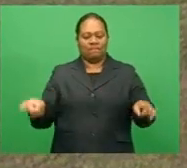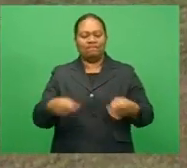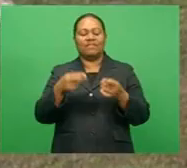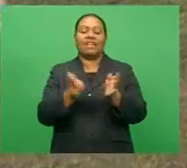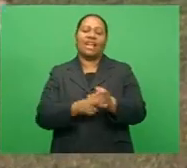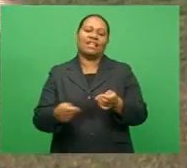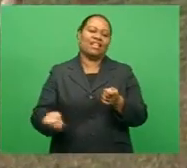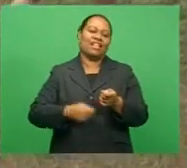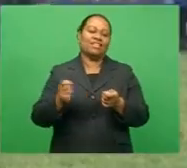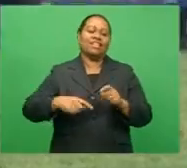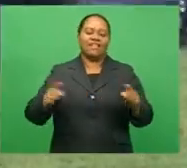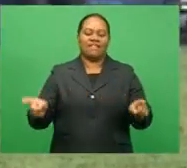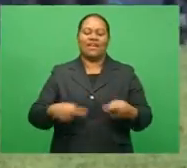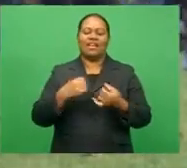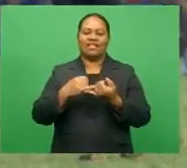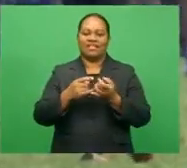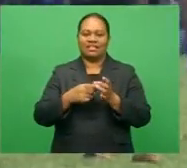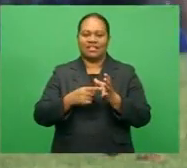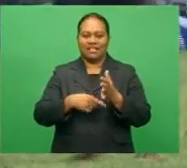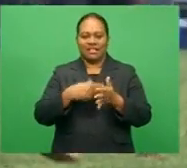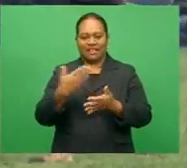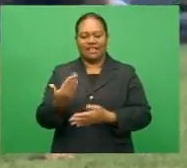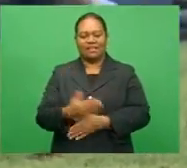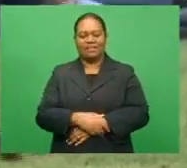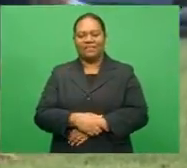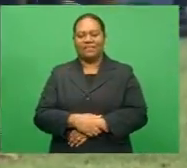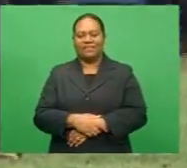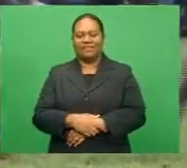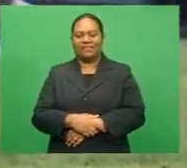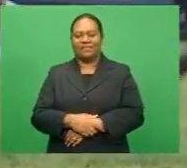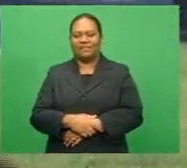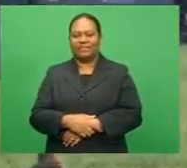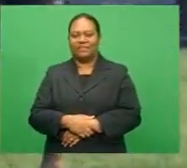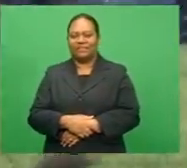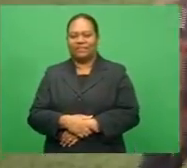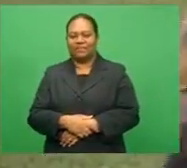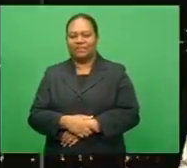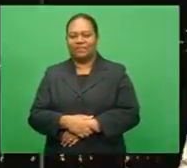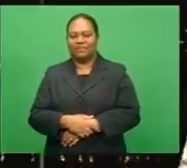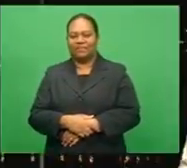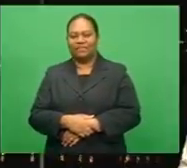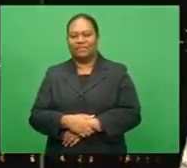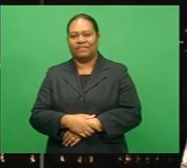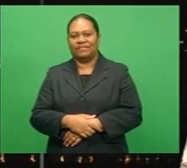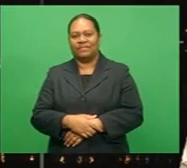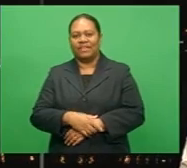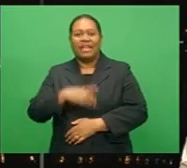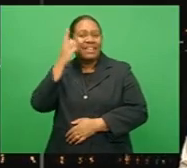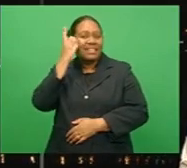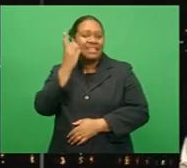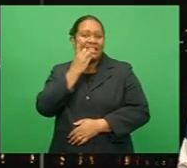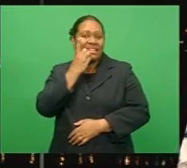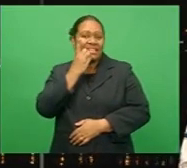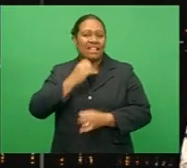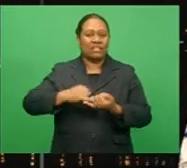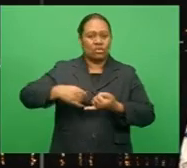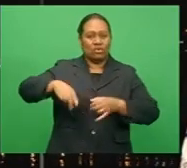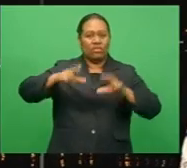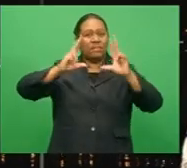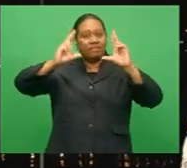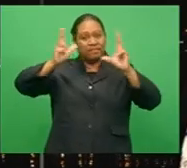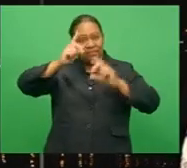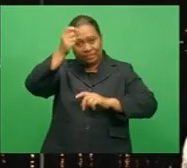Naitasiri in the finals on Saturday. Karlini Tavi, FBC Sports. The Digicel Suva Volleyball Club